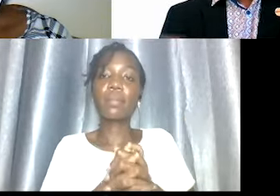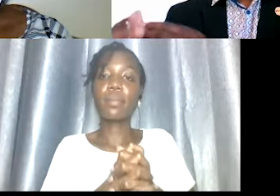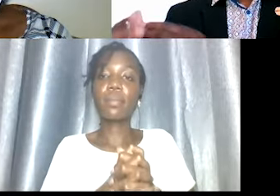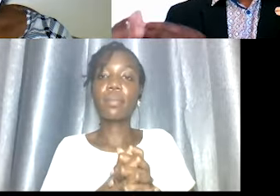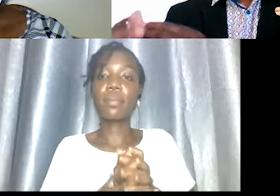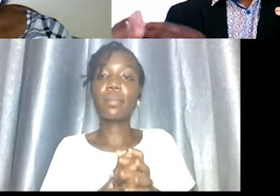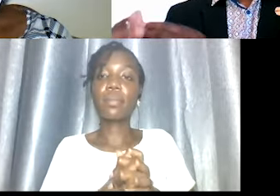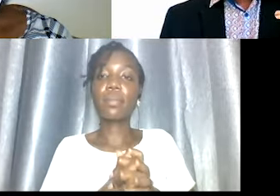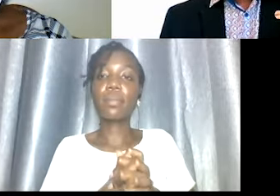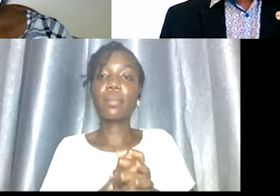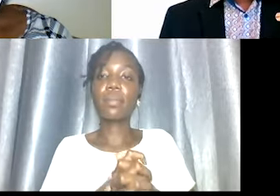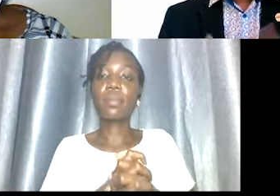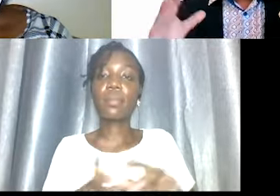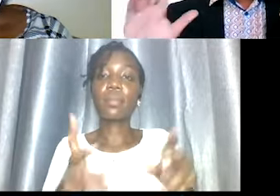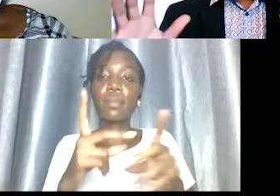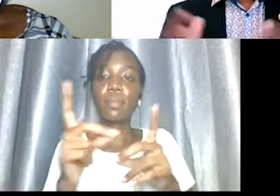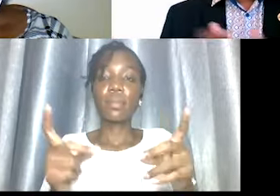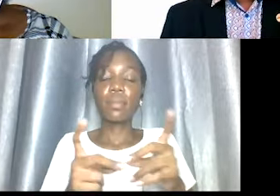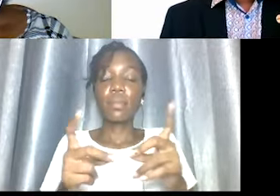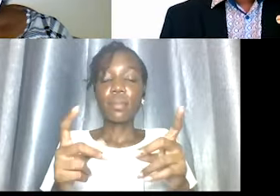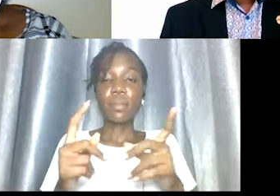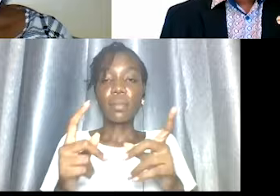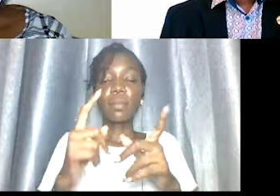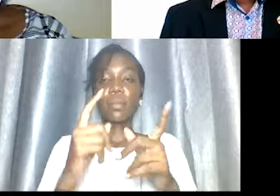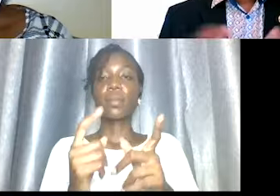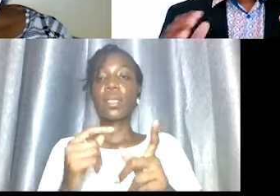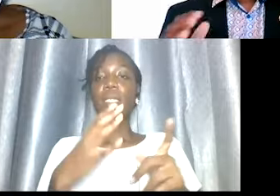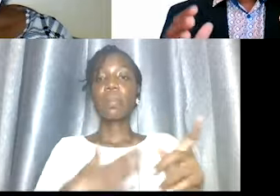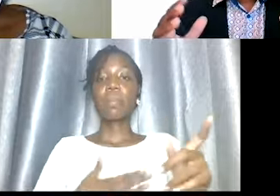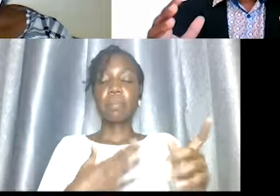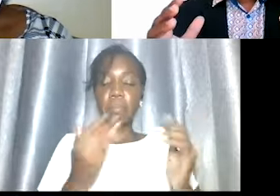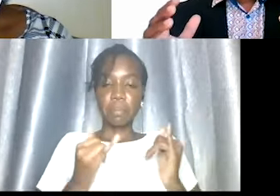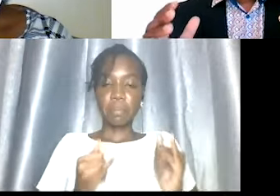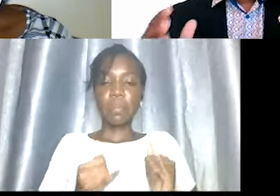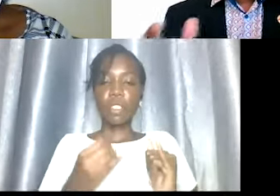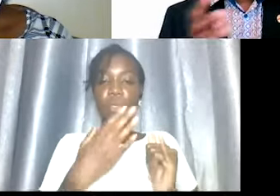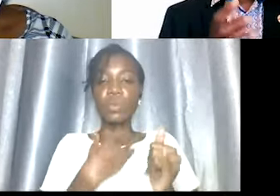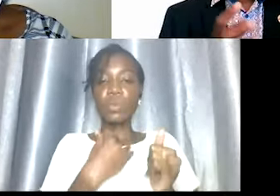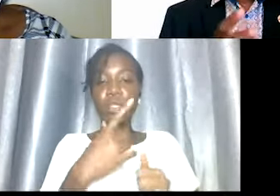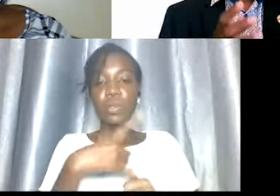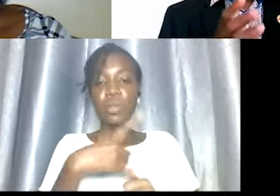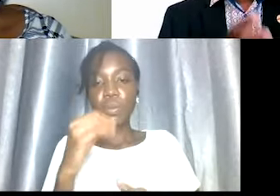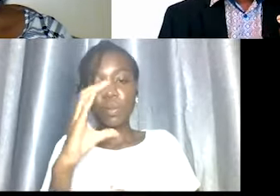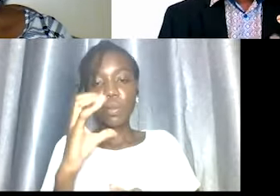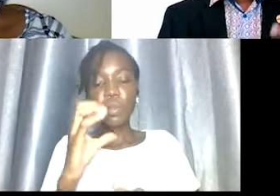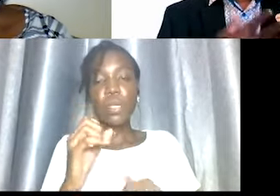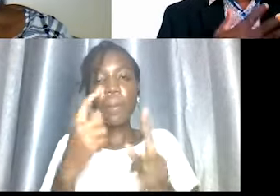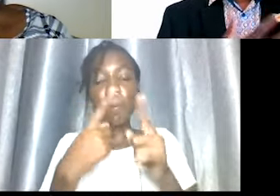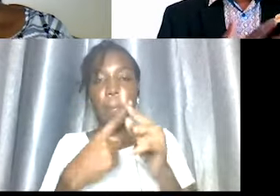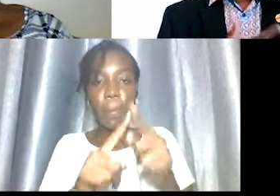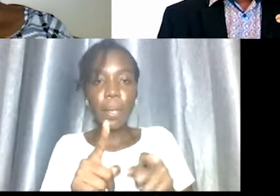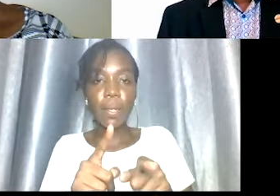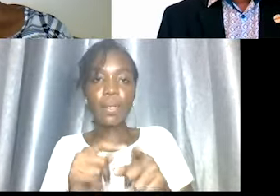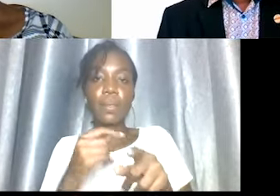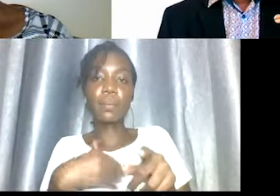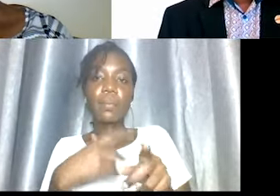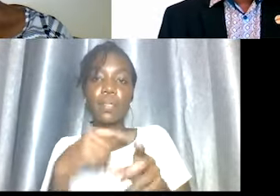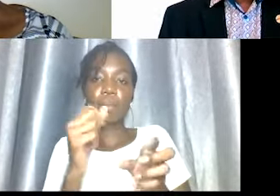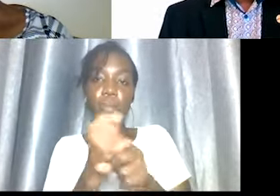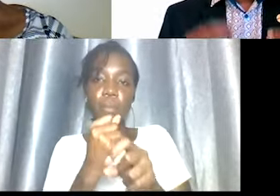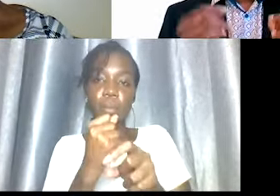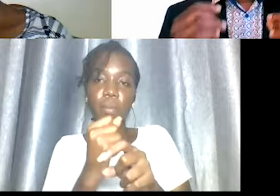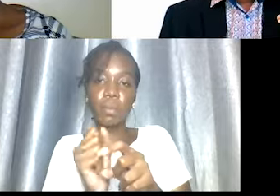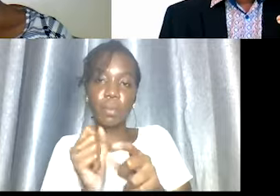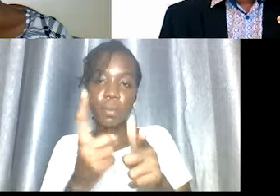unit in Turks and Caicos. I wanted to go to Turks and Caicos because I saw helping Abaco Markets open up the retail store,